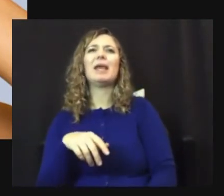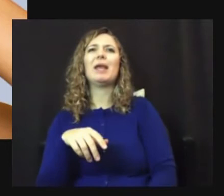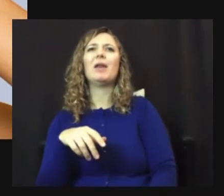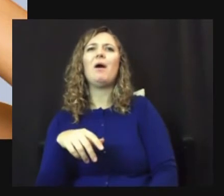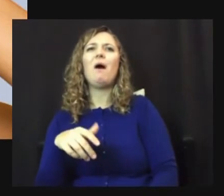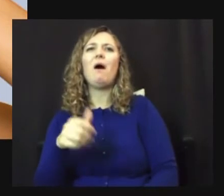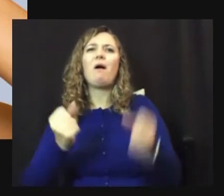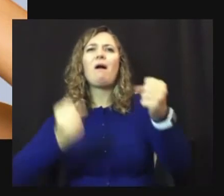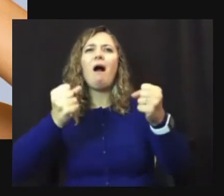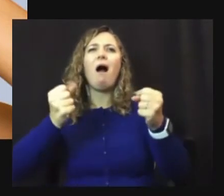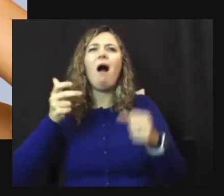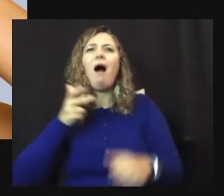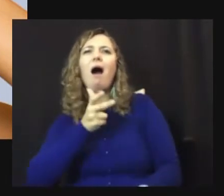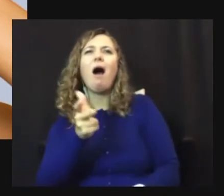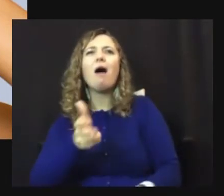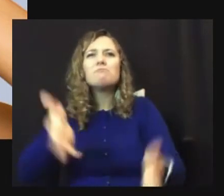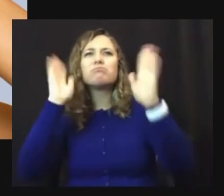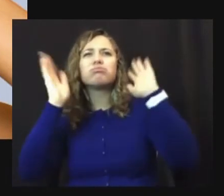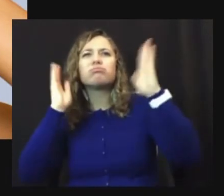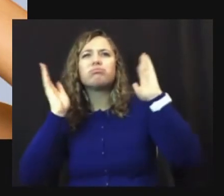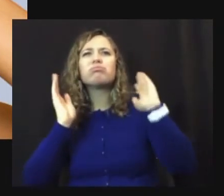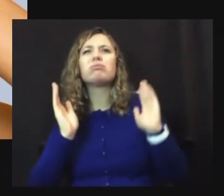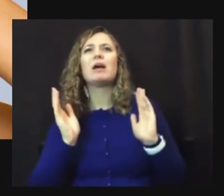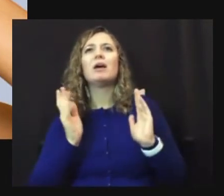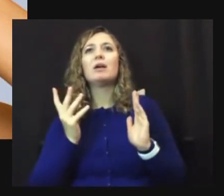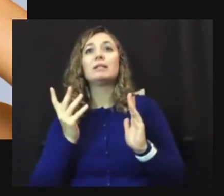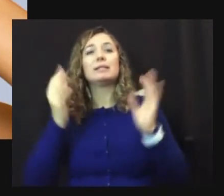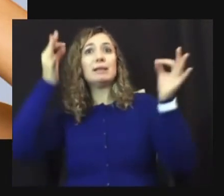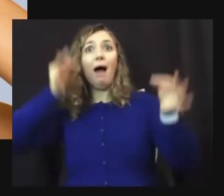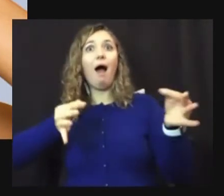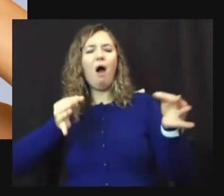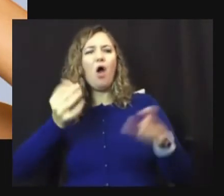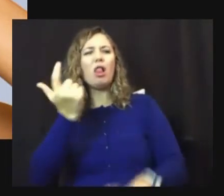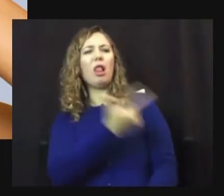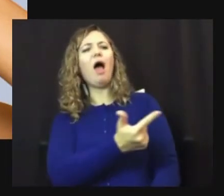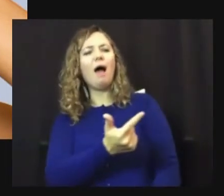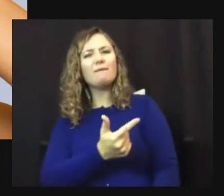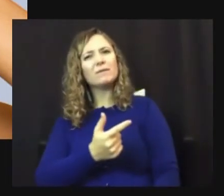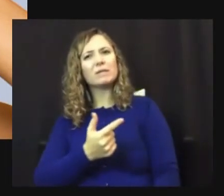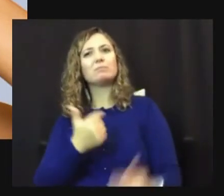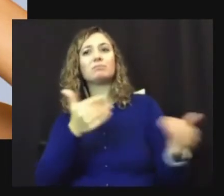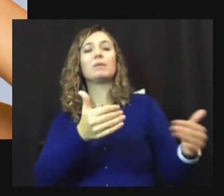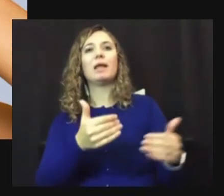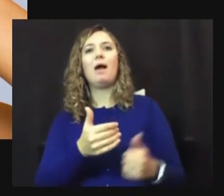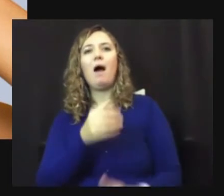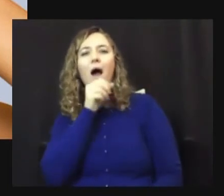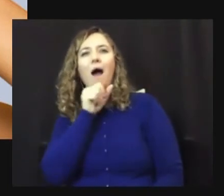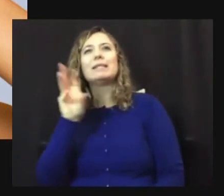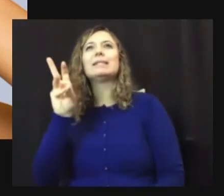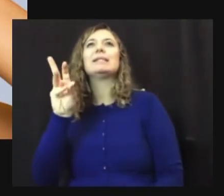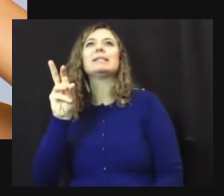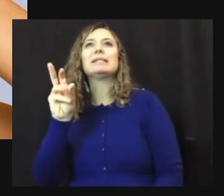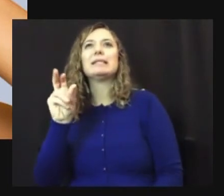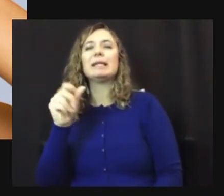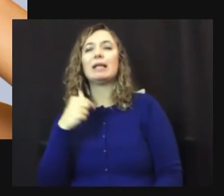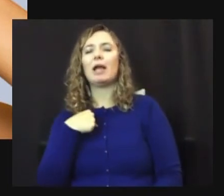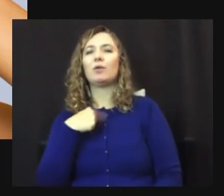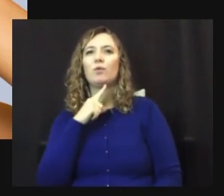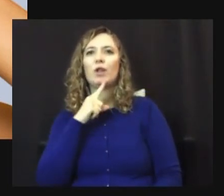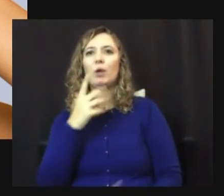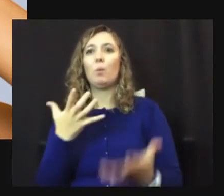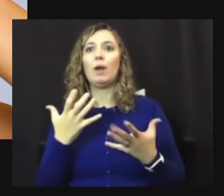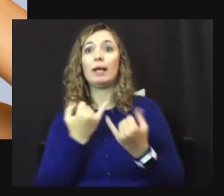deciding to take a left instead of a right simply because you can. At 16 years old, all I craved was independence. Now, as a